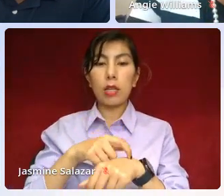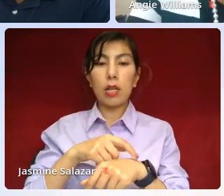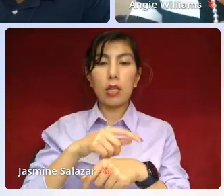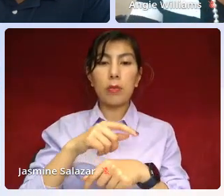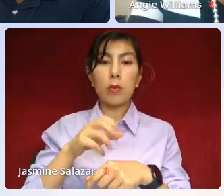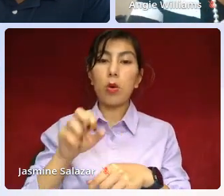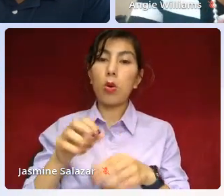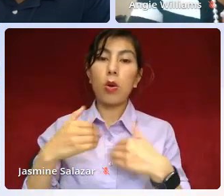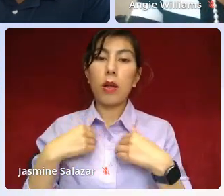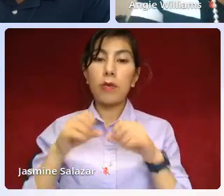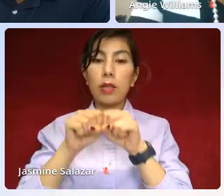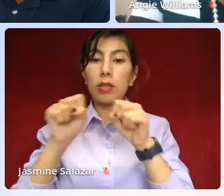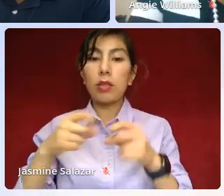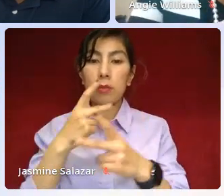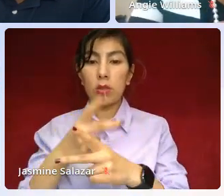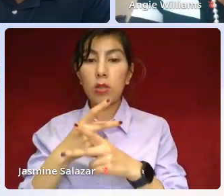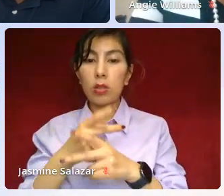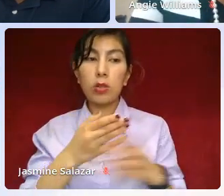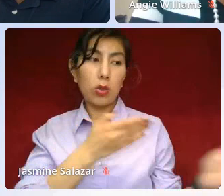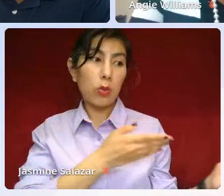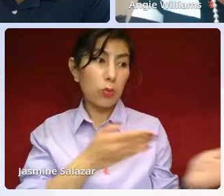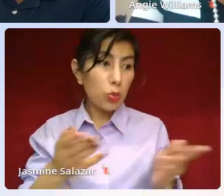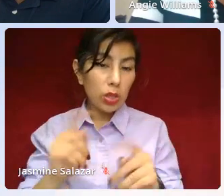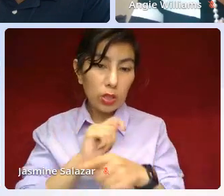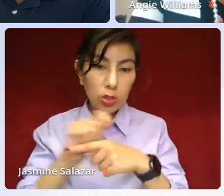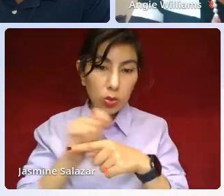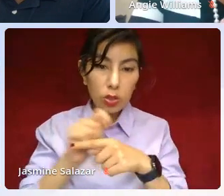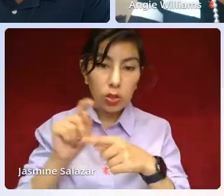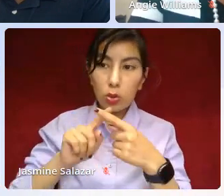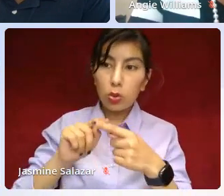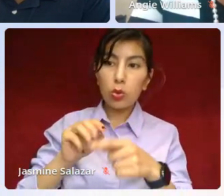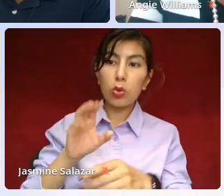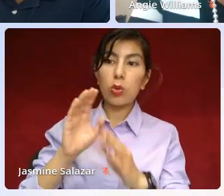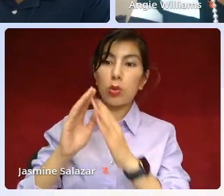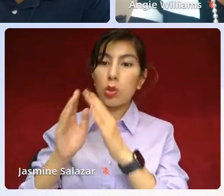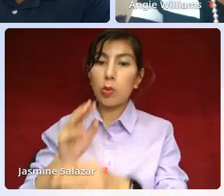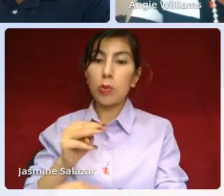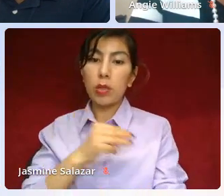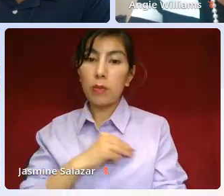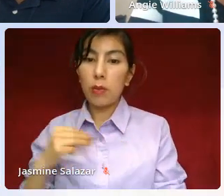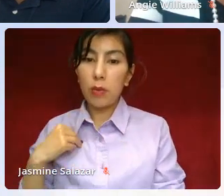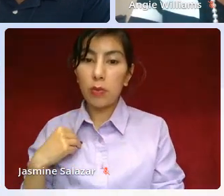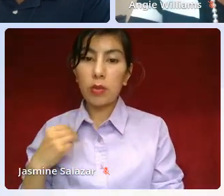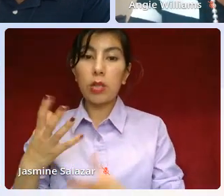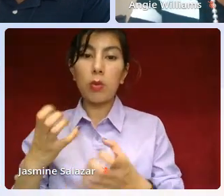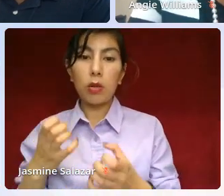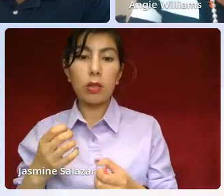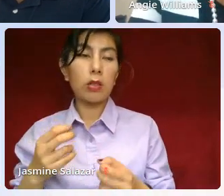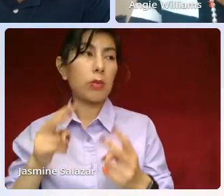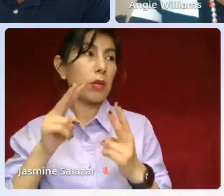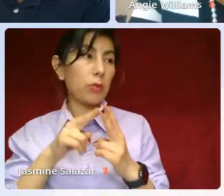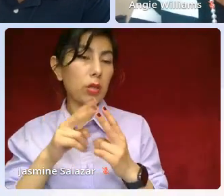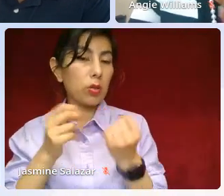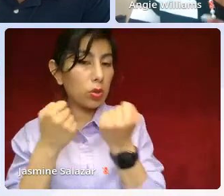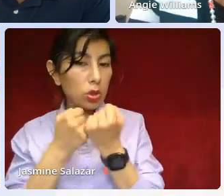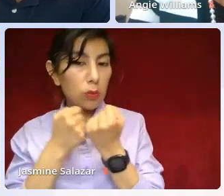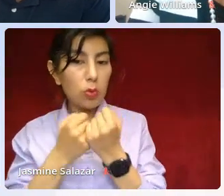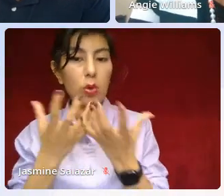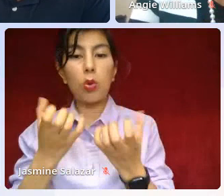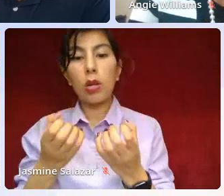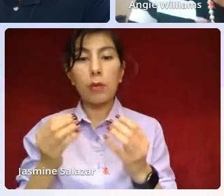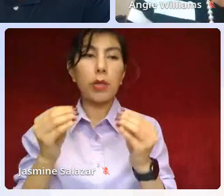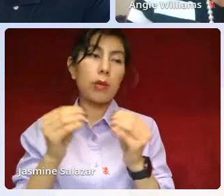care, was bringing those trainings to our community members who are wanting to be like peer support, wanting to be